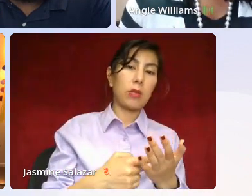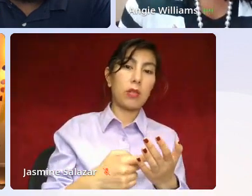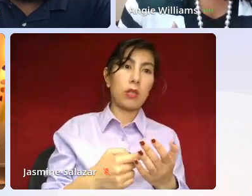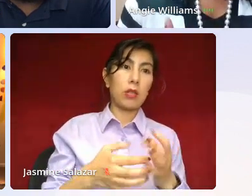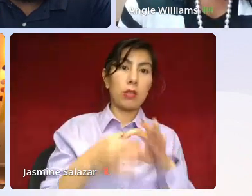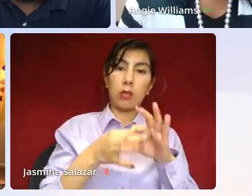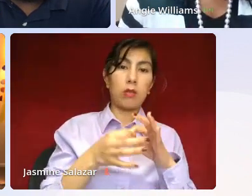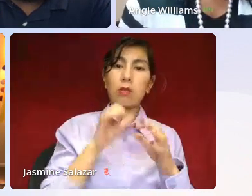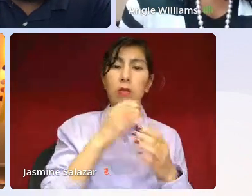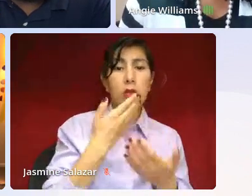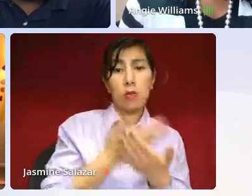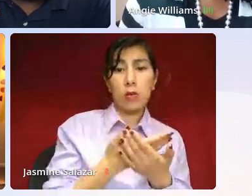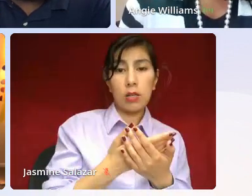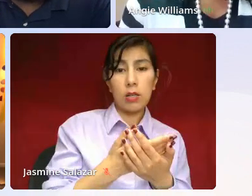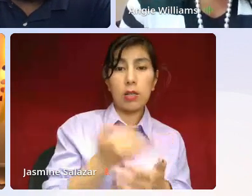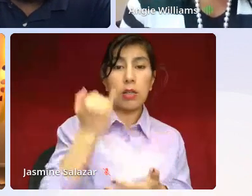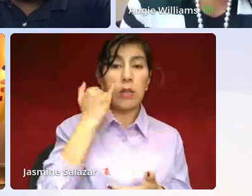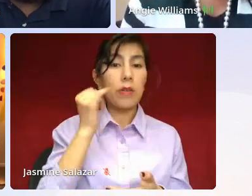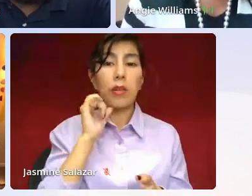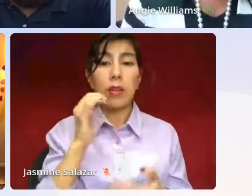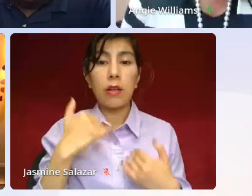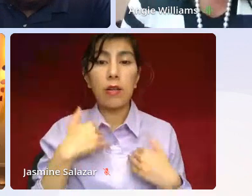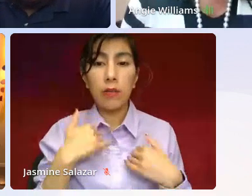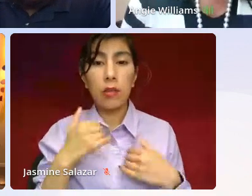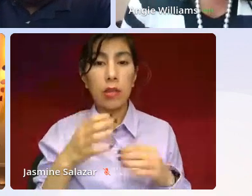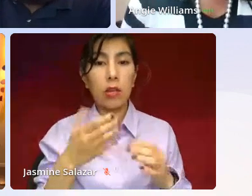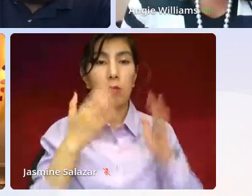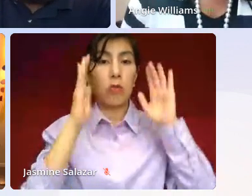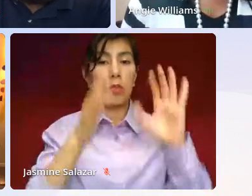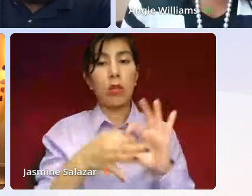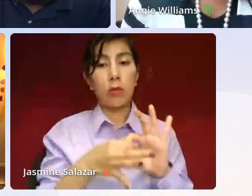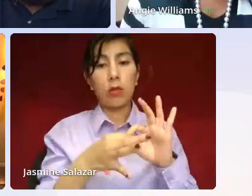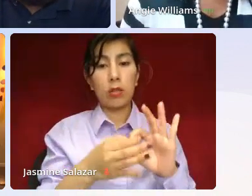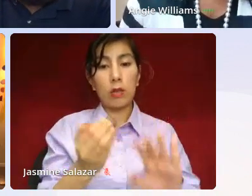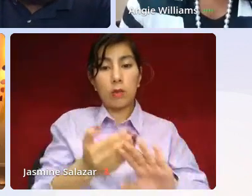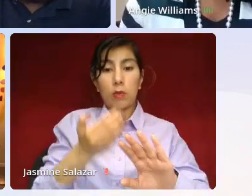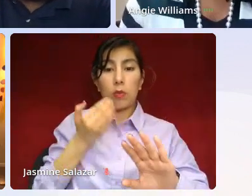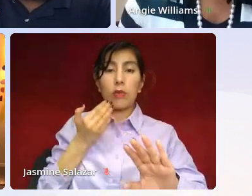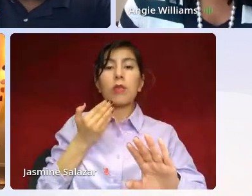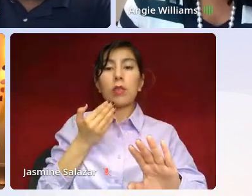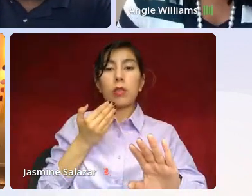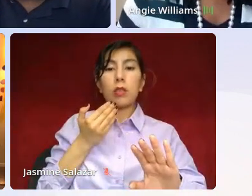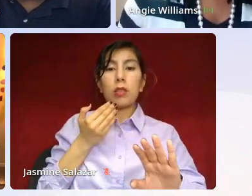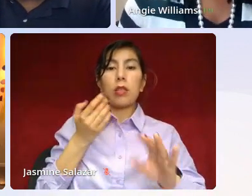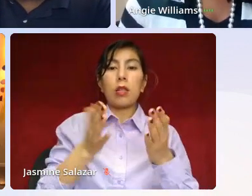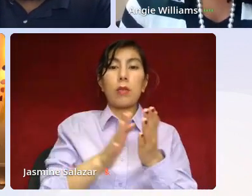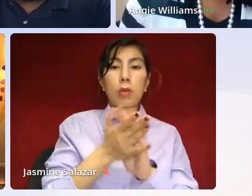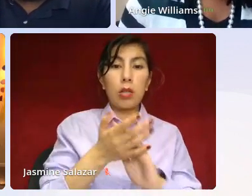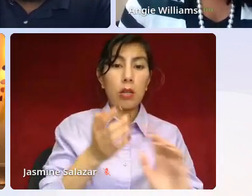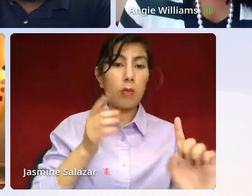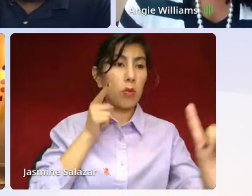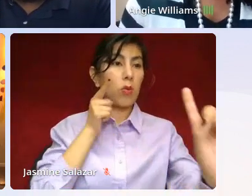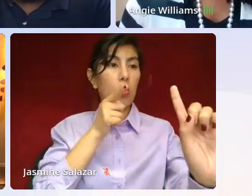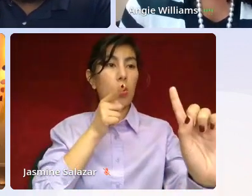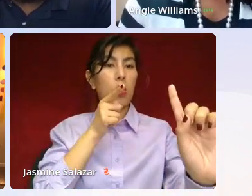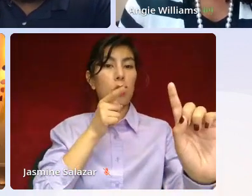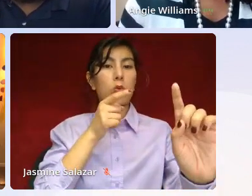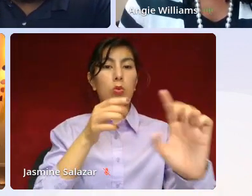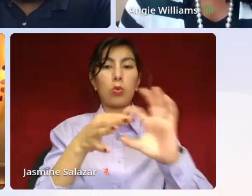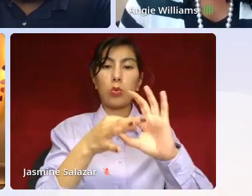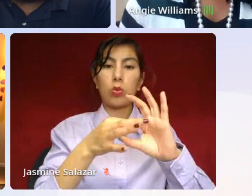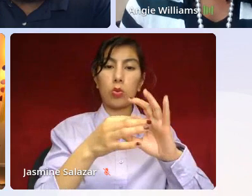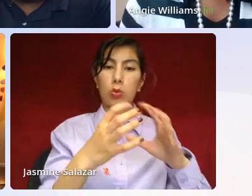great. And if we did not have those great relationships previously, it became our goal to strengthen